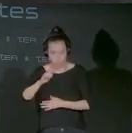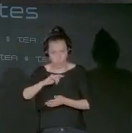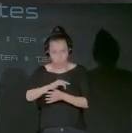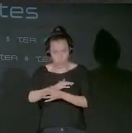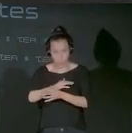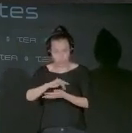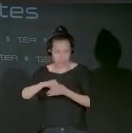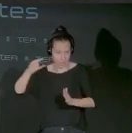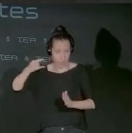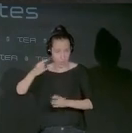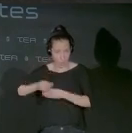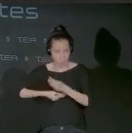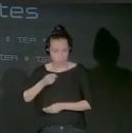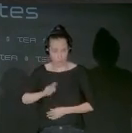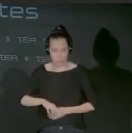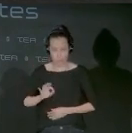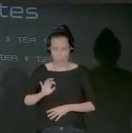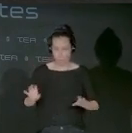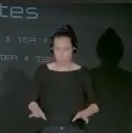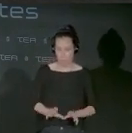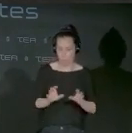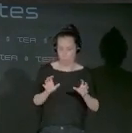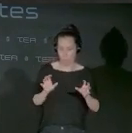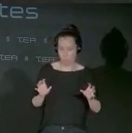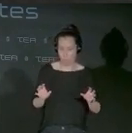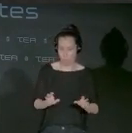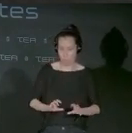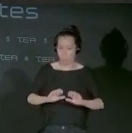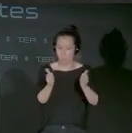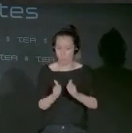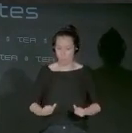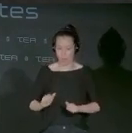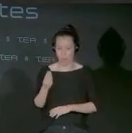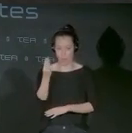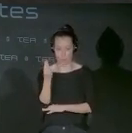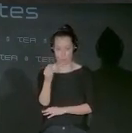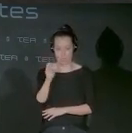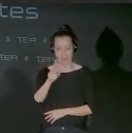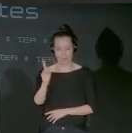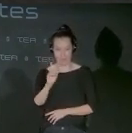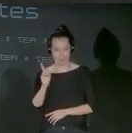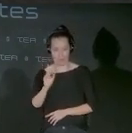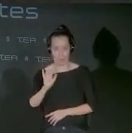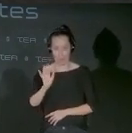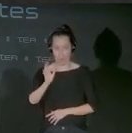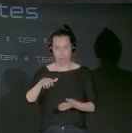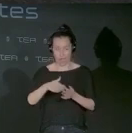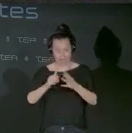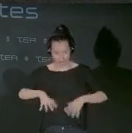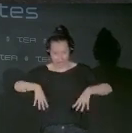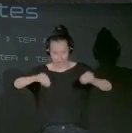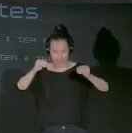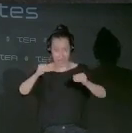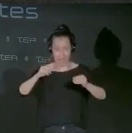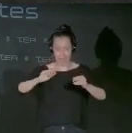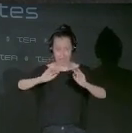Dame Cathedral for the rebuild, etc. So I think what we are currently seeing is those sort